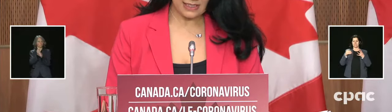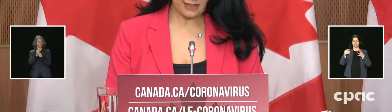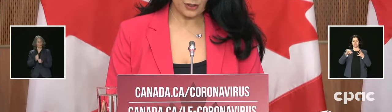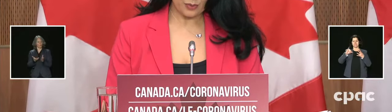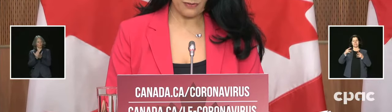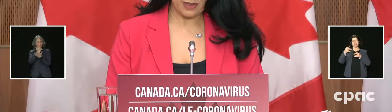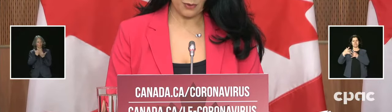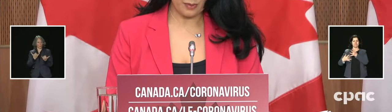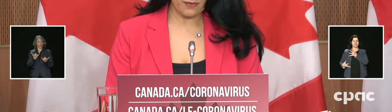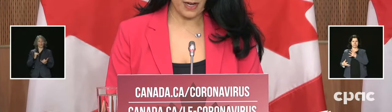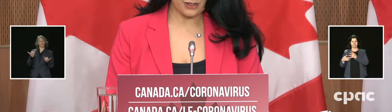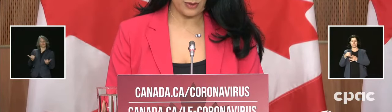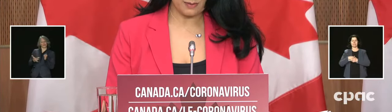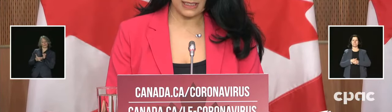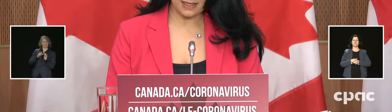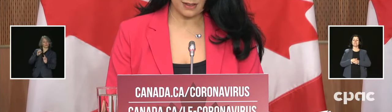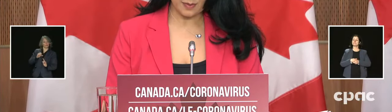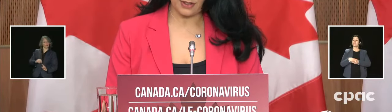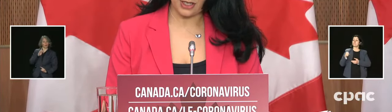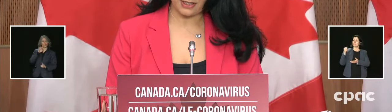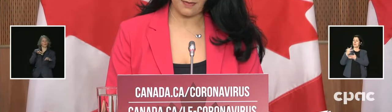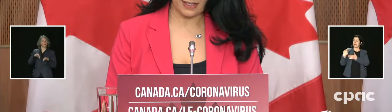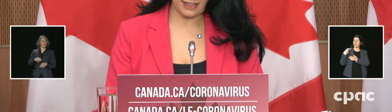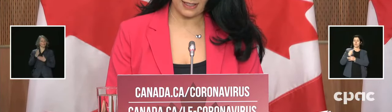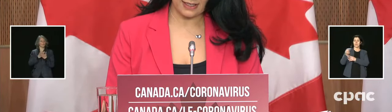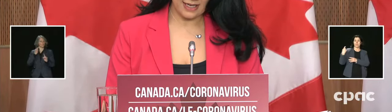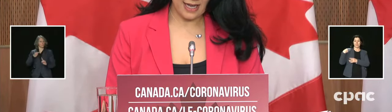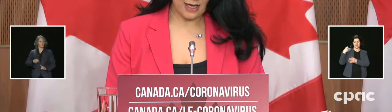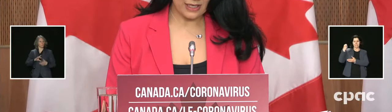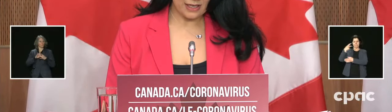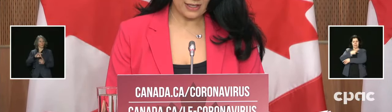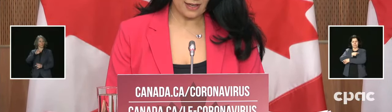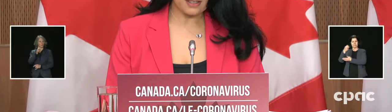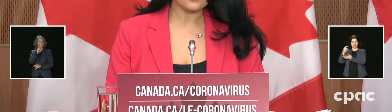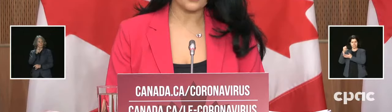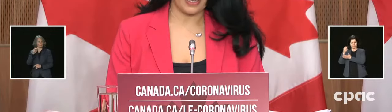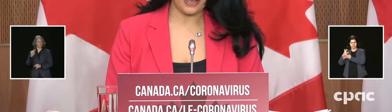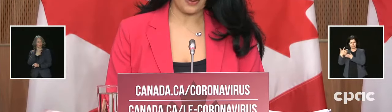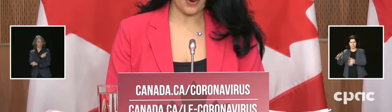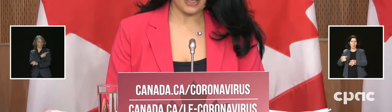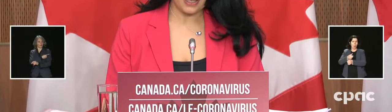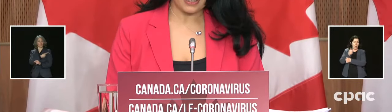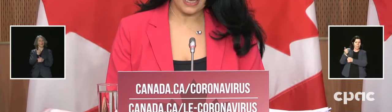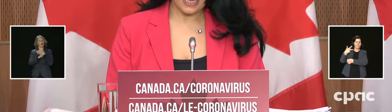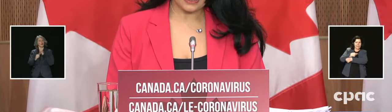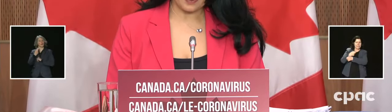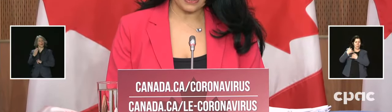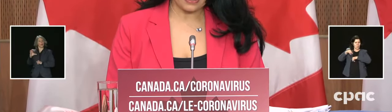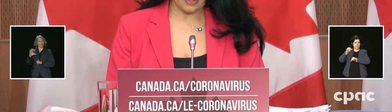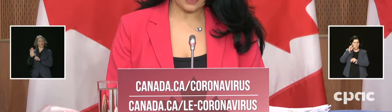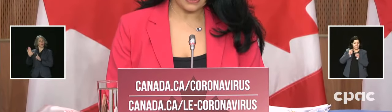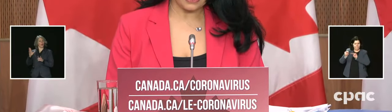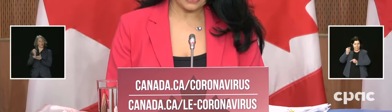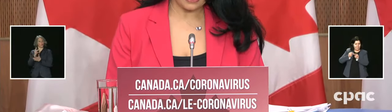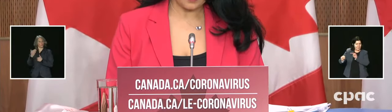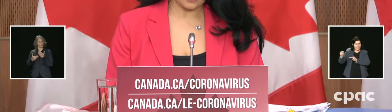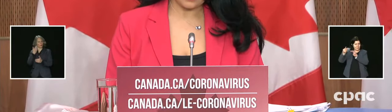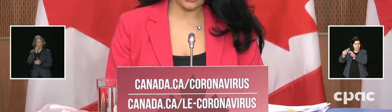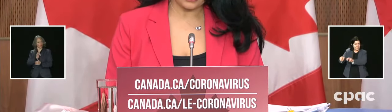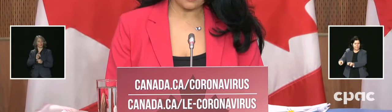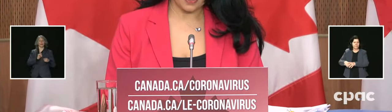During this technical briefing, I'm going to provide you with some details about the Janssen vaccine, outline Health Canada's authorization process, explain the efficacy